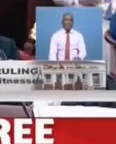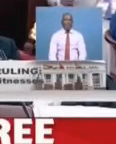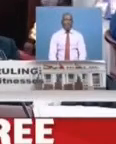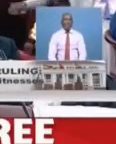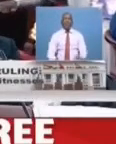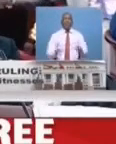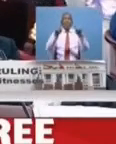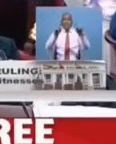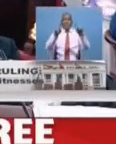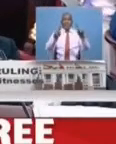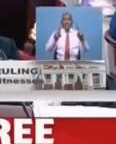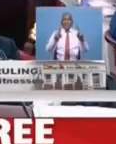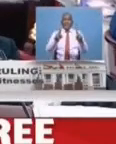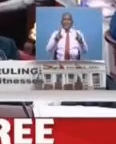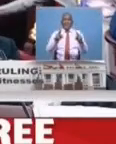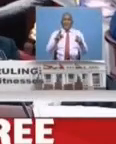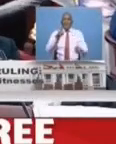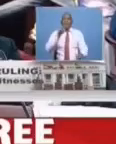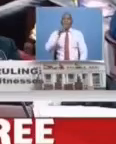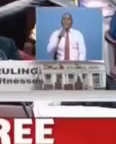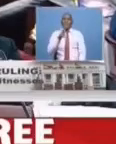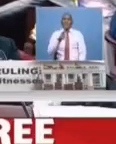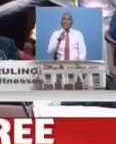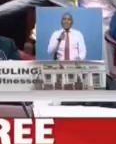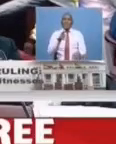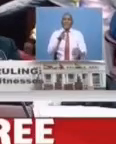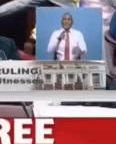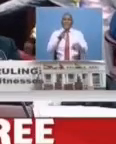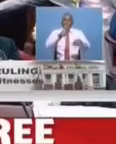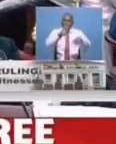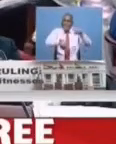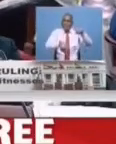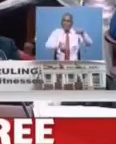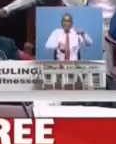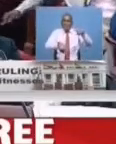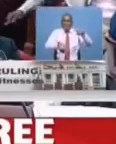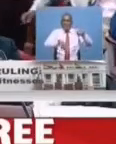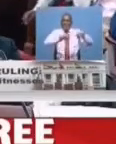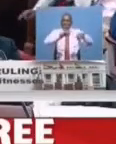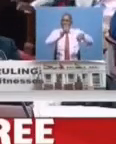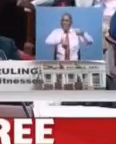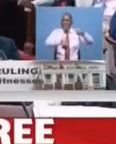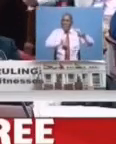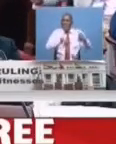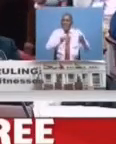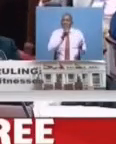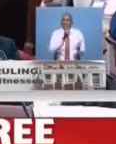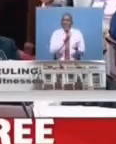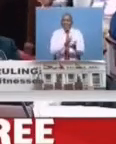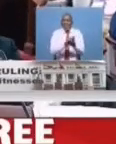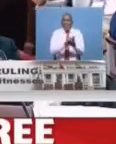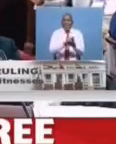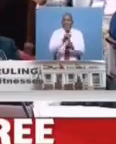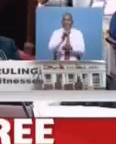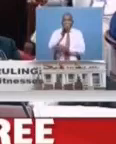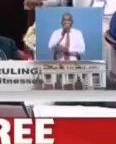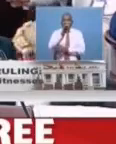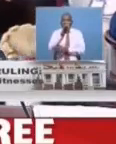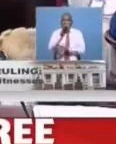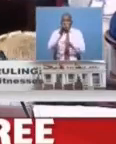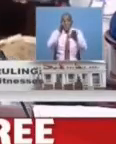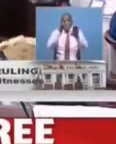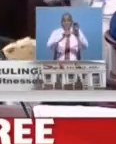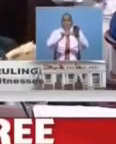it could not be the case that the chairperson of the first